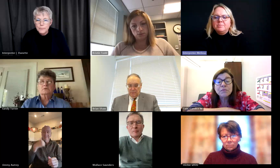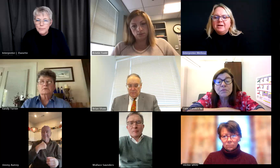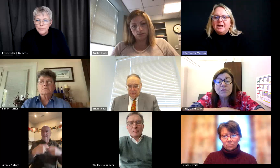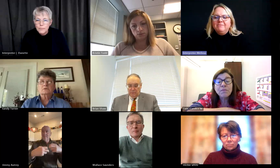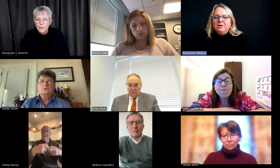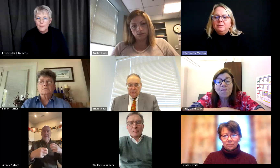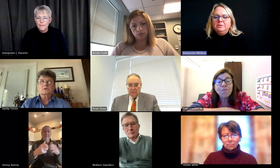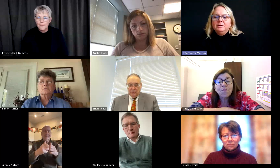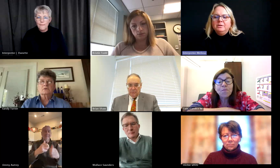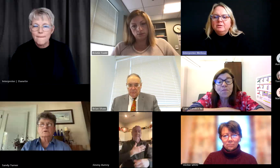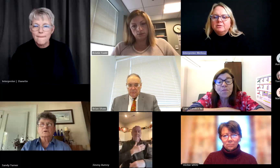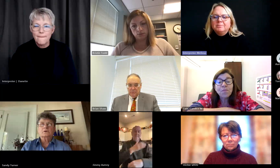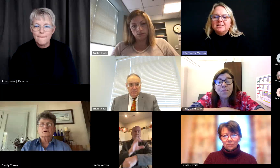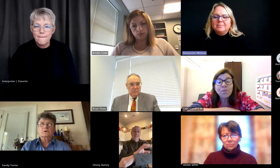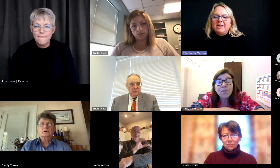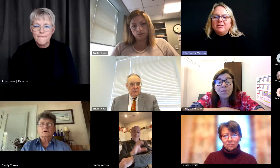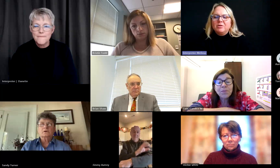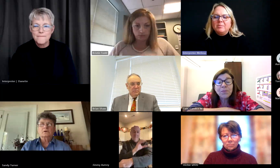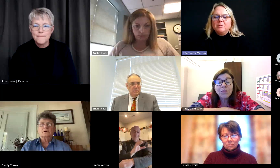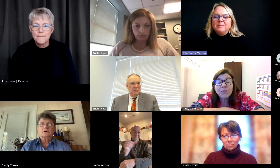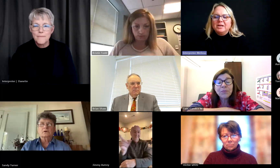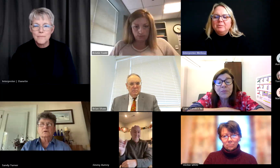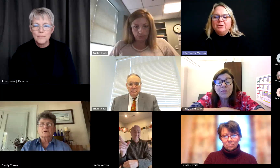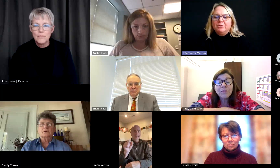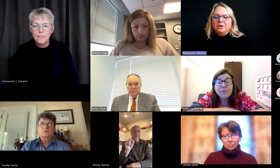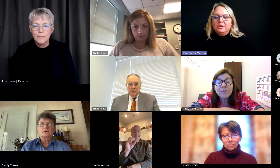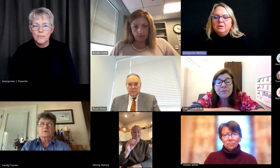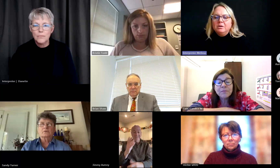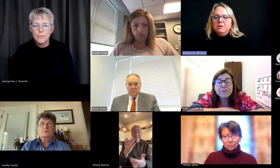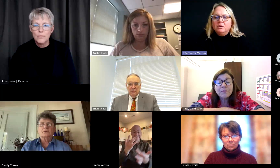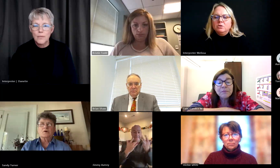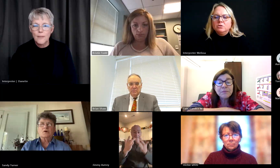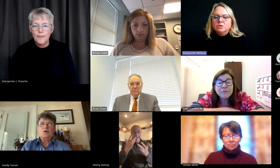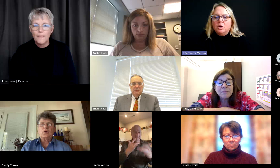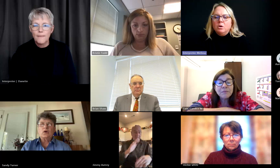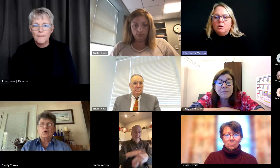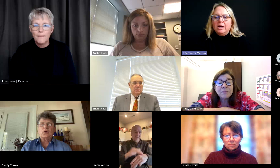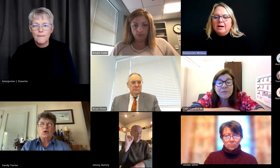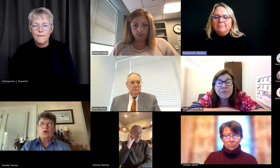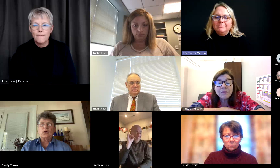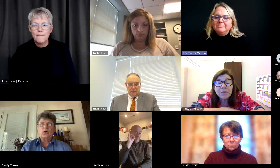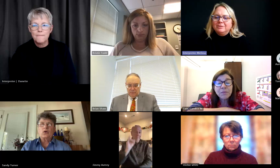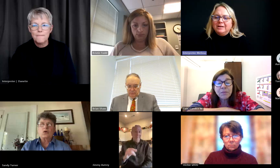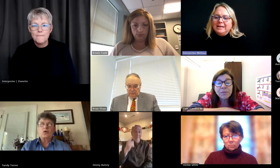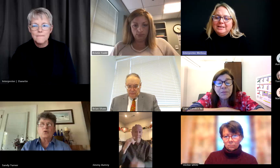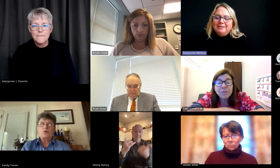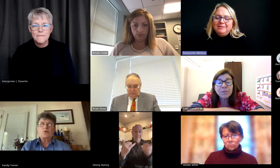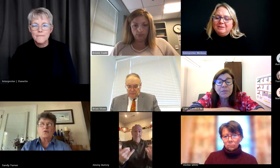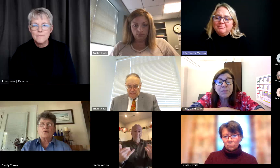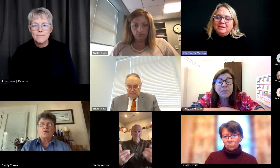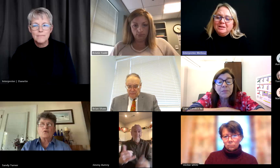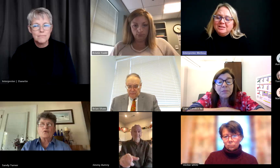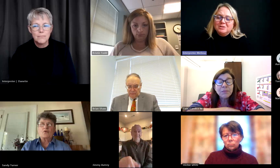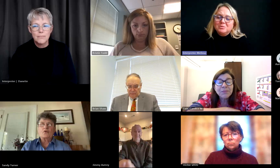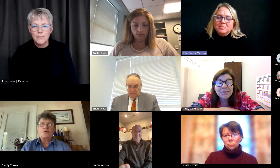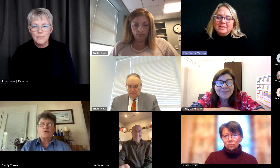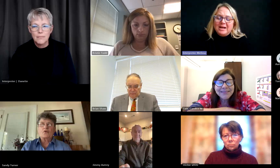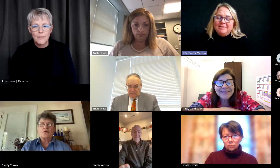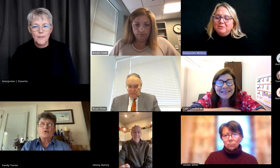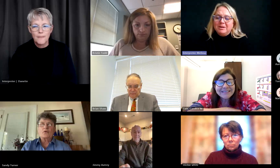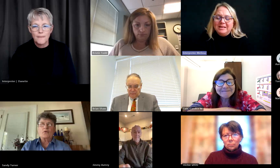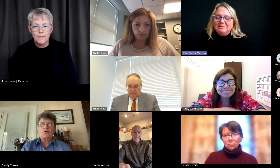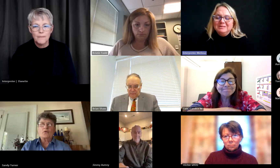I'm using my iPhone because I'm having a problem with my computer. So I'm trying, really going to just